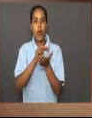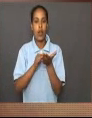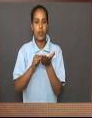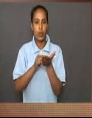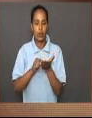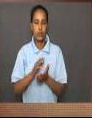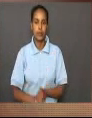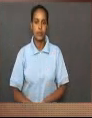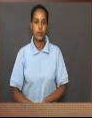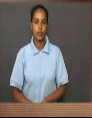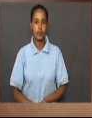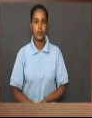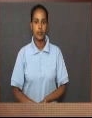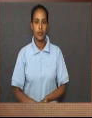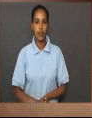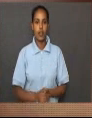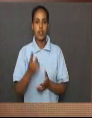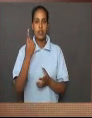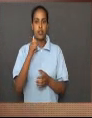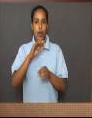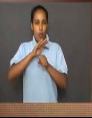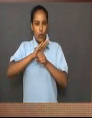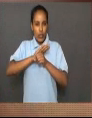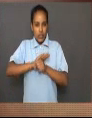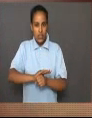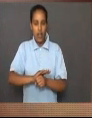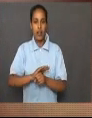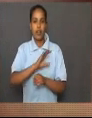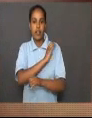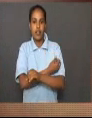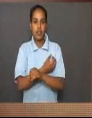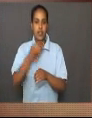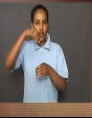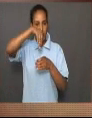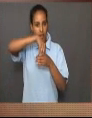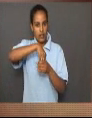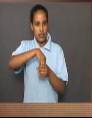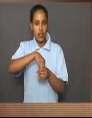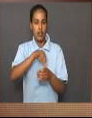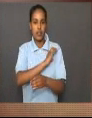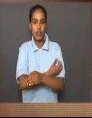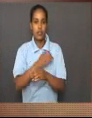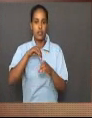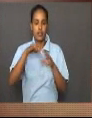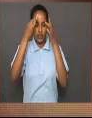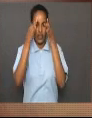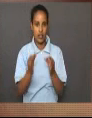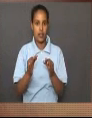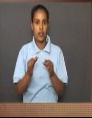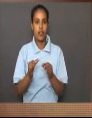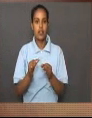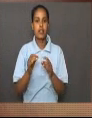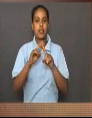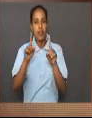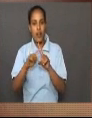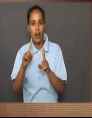molecules. The potential energy part of internal energy is determined by